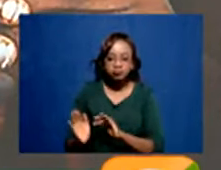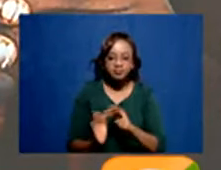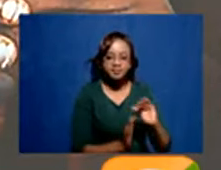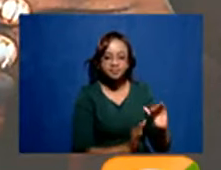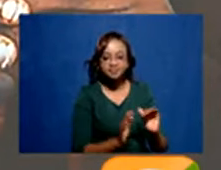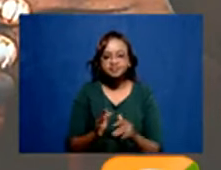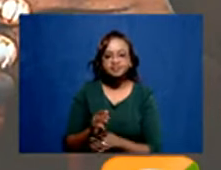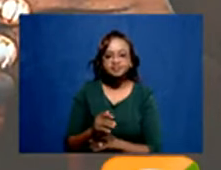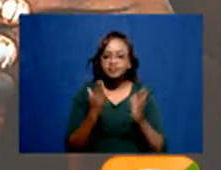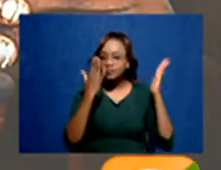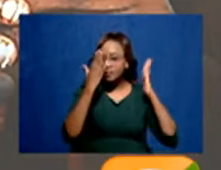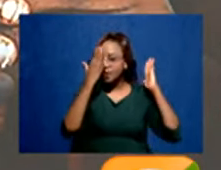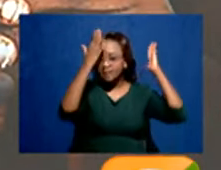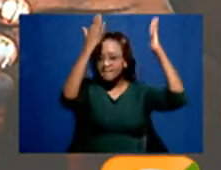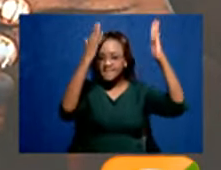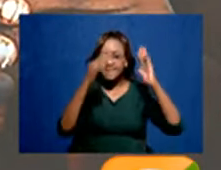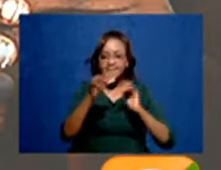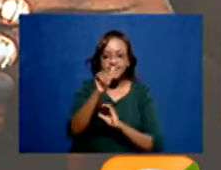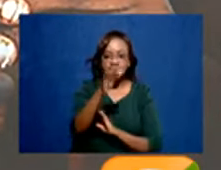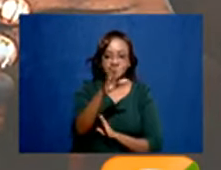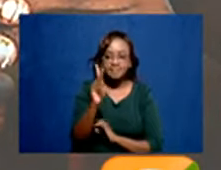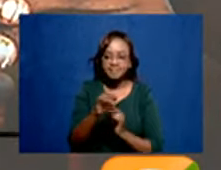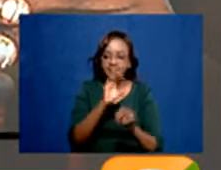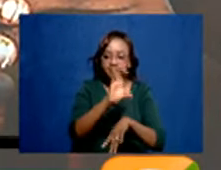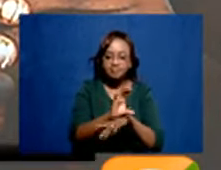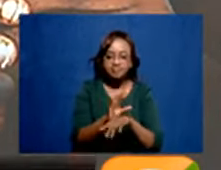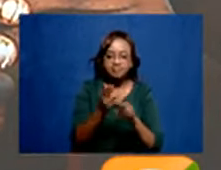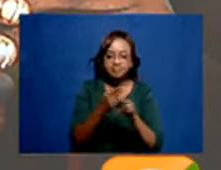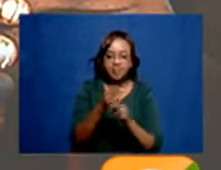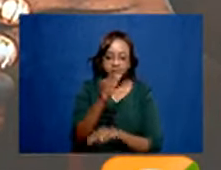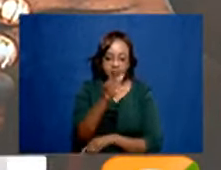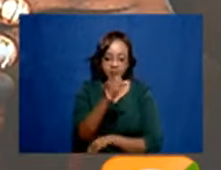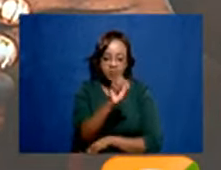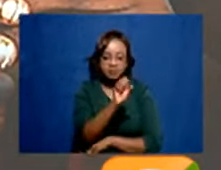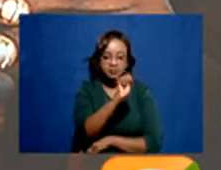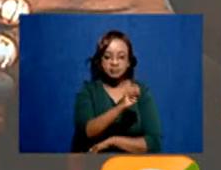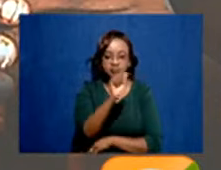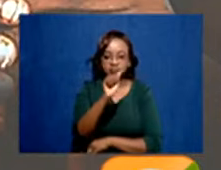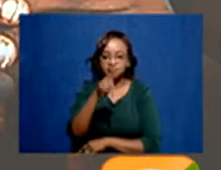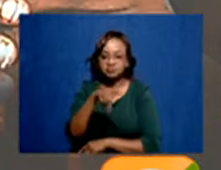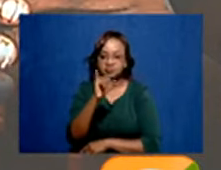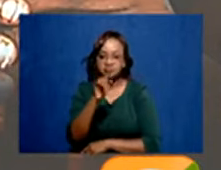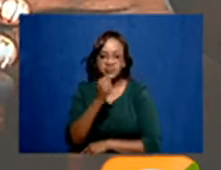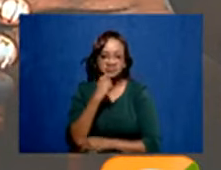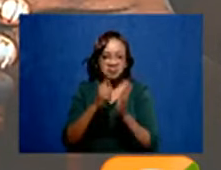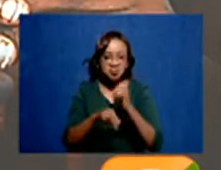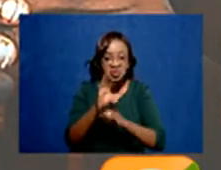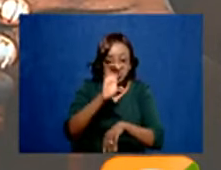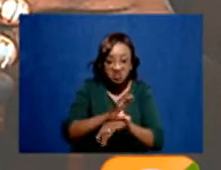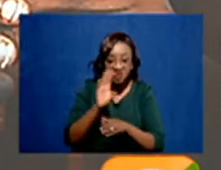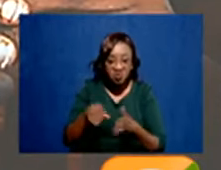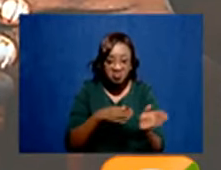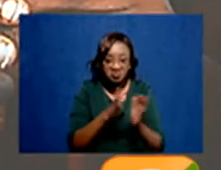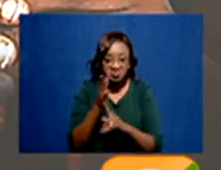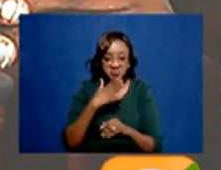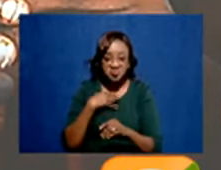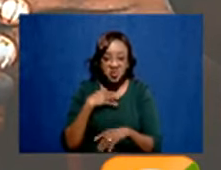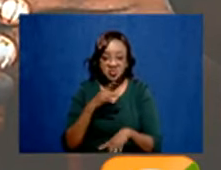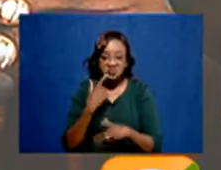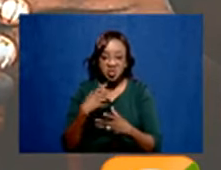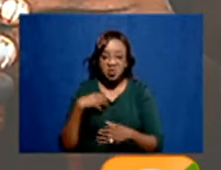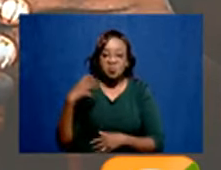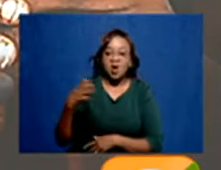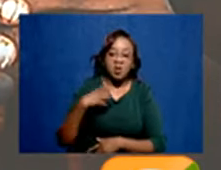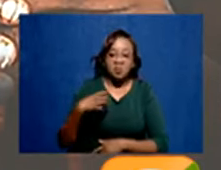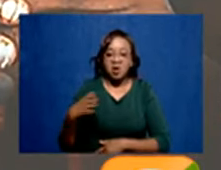Archbishop of the Anglican Church of Kenya, Jackson Olesapit, says that churches will not be used as platforms to sanitize ill-gotten wealth